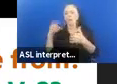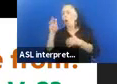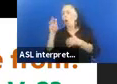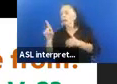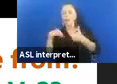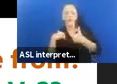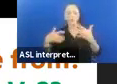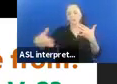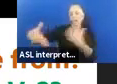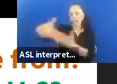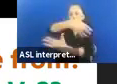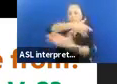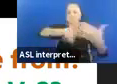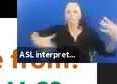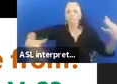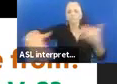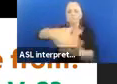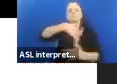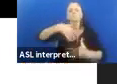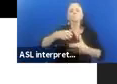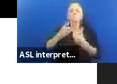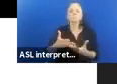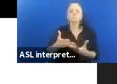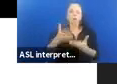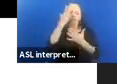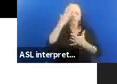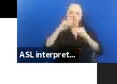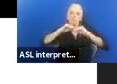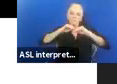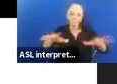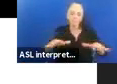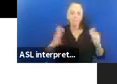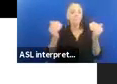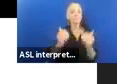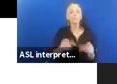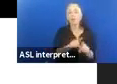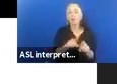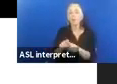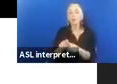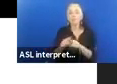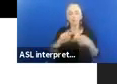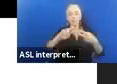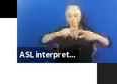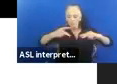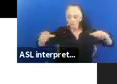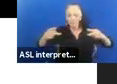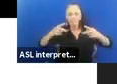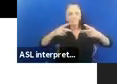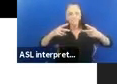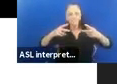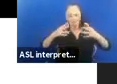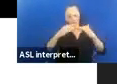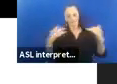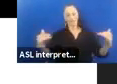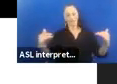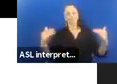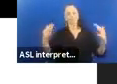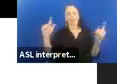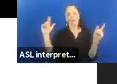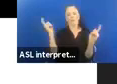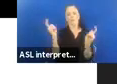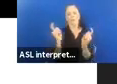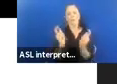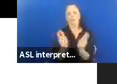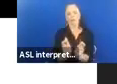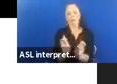spillover. And the erosion of genetic diversity through the